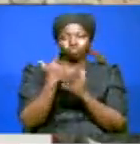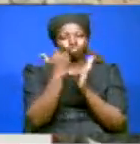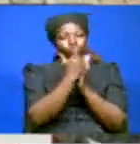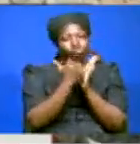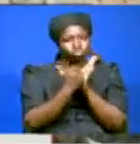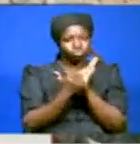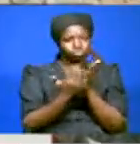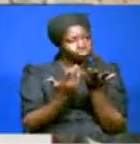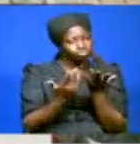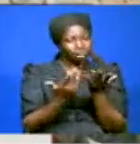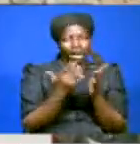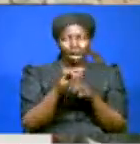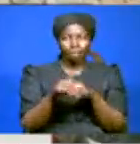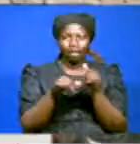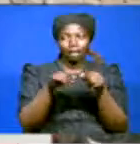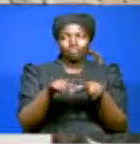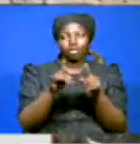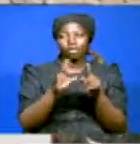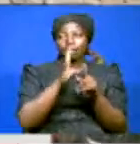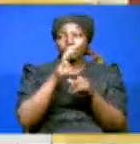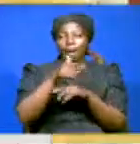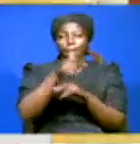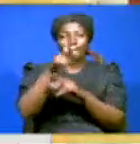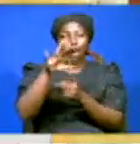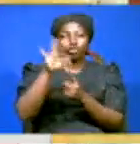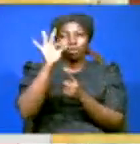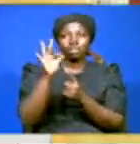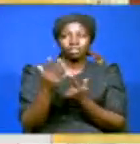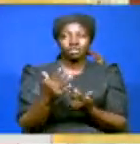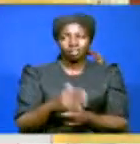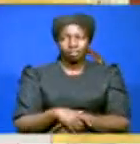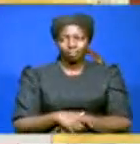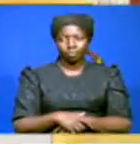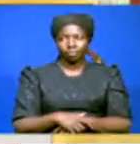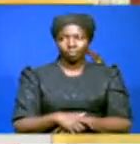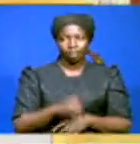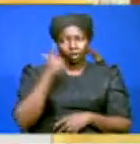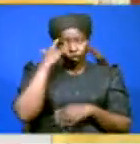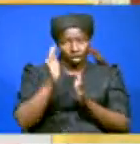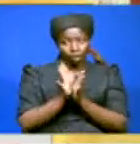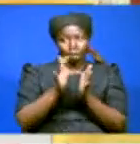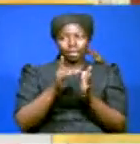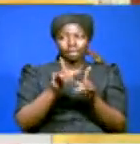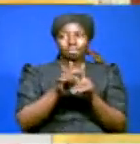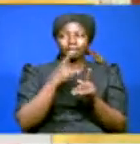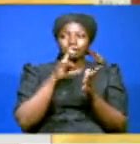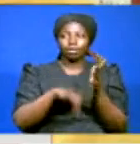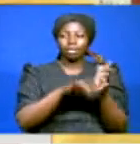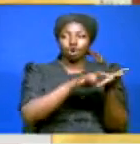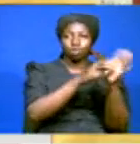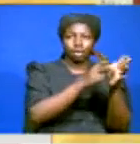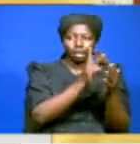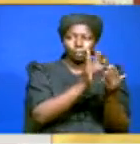of them being a media of choice for the public. He added that the contract between the KBC